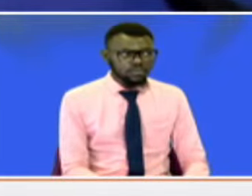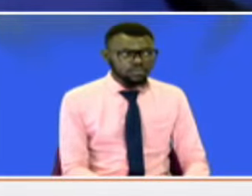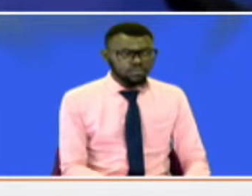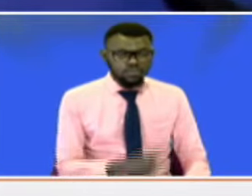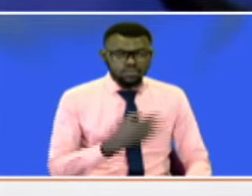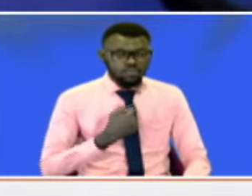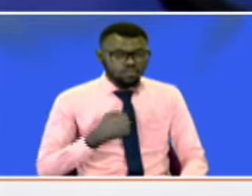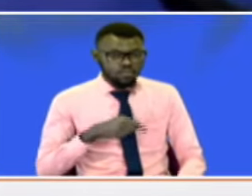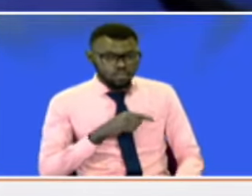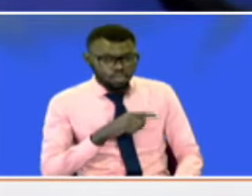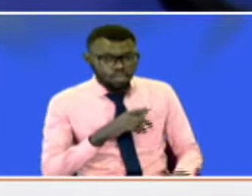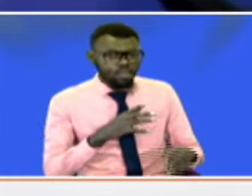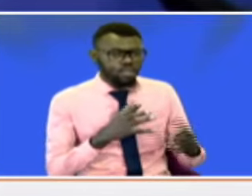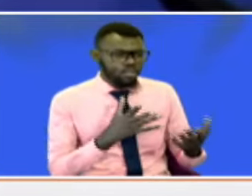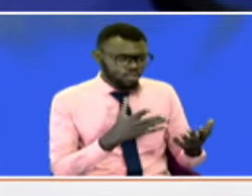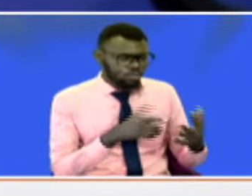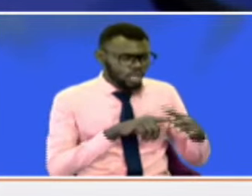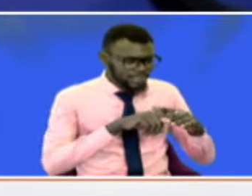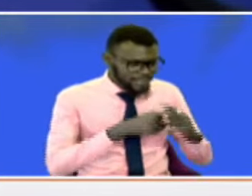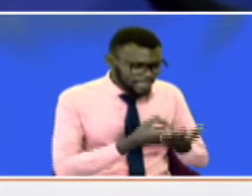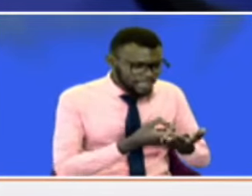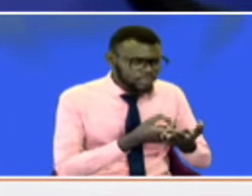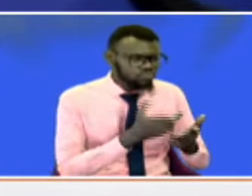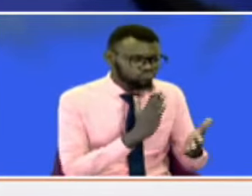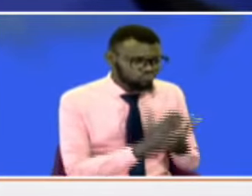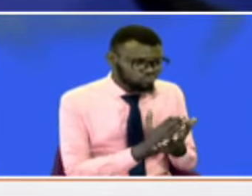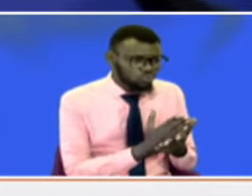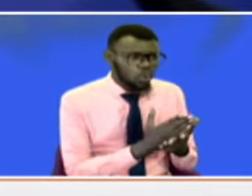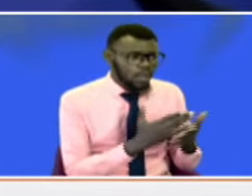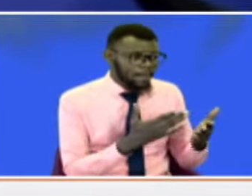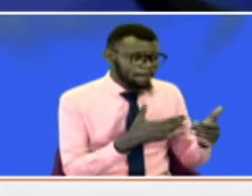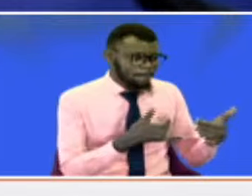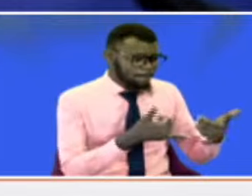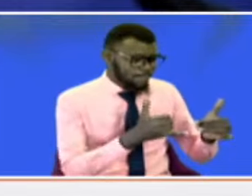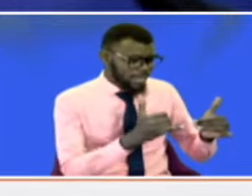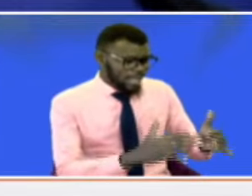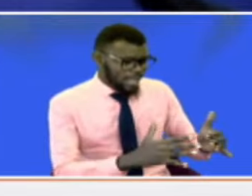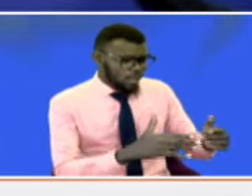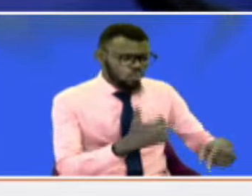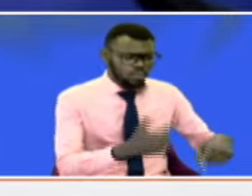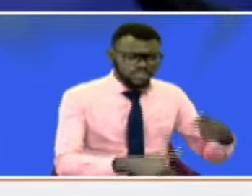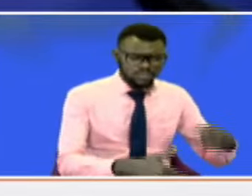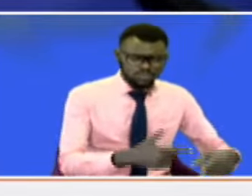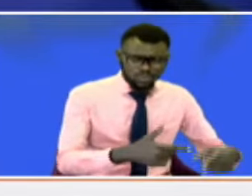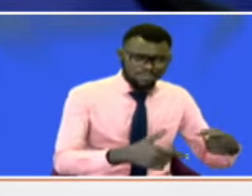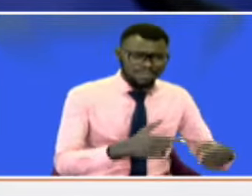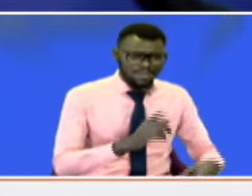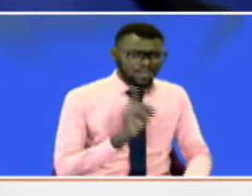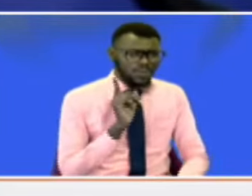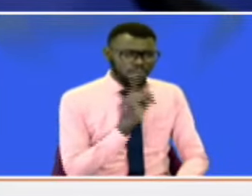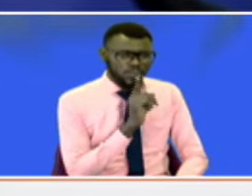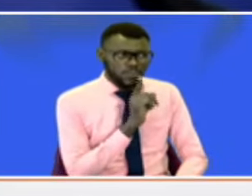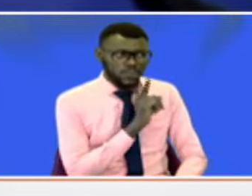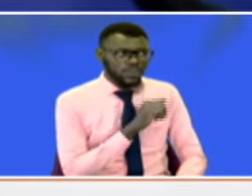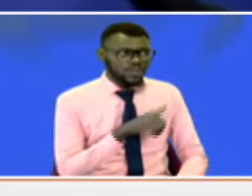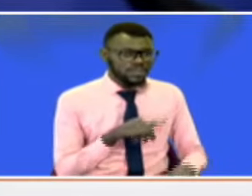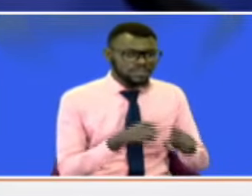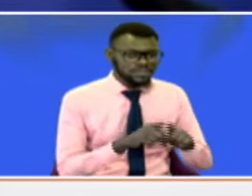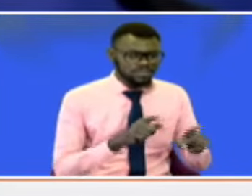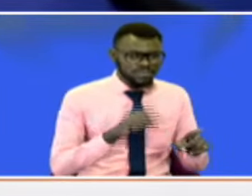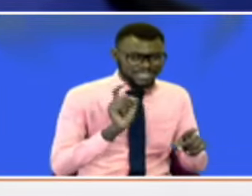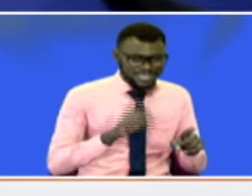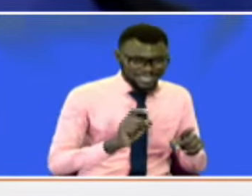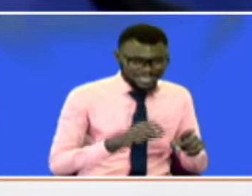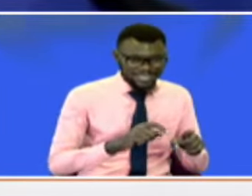going to be an easy task. Sada is a really competitive player and a really good player, so I had to mentally prepare and physically